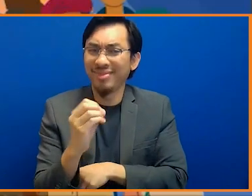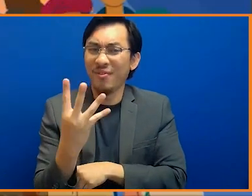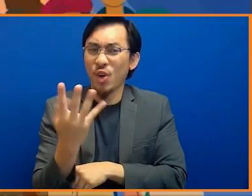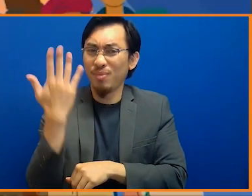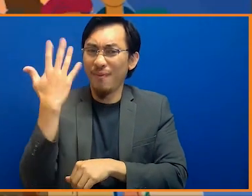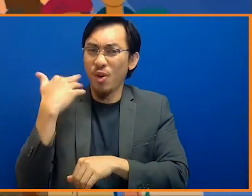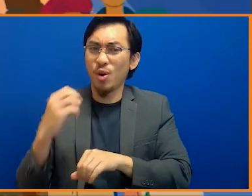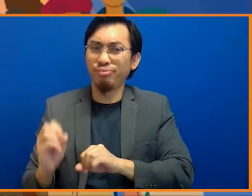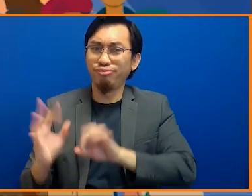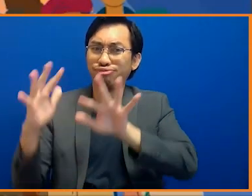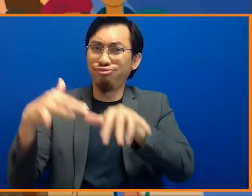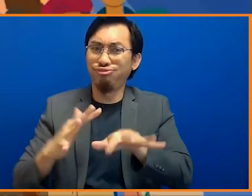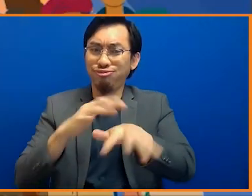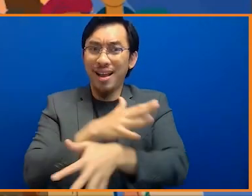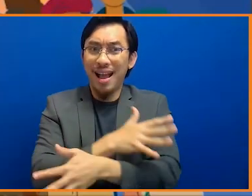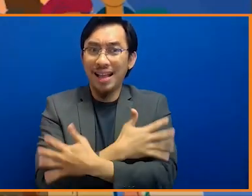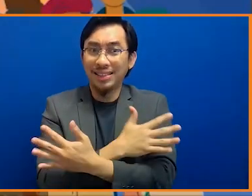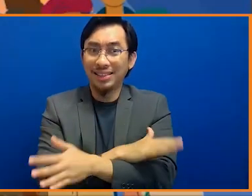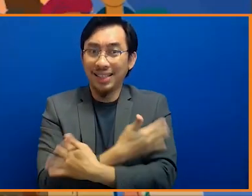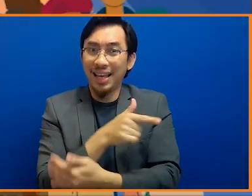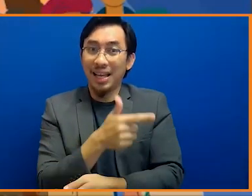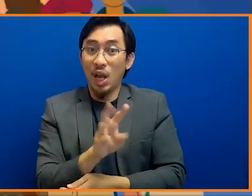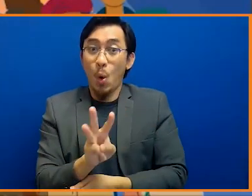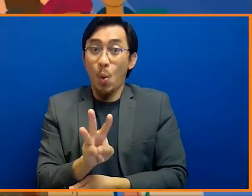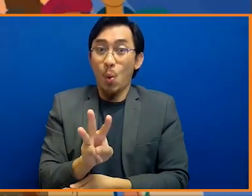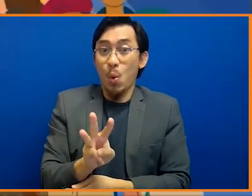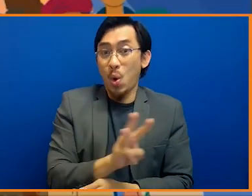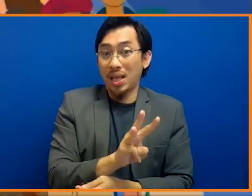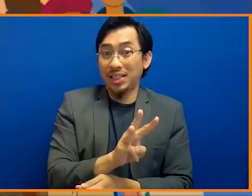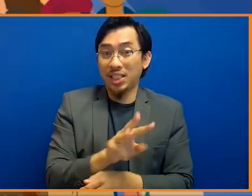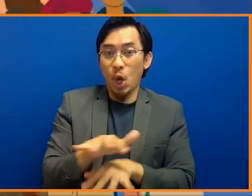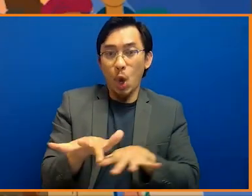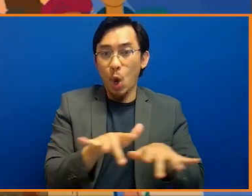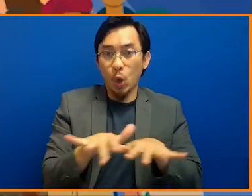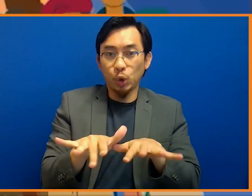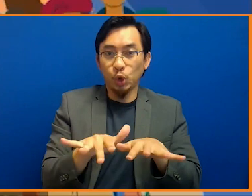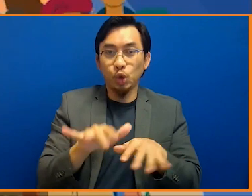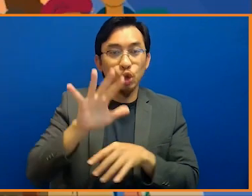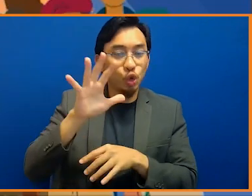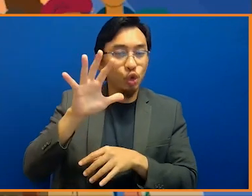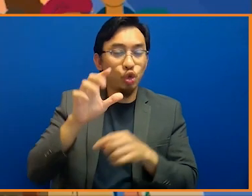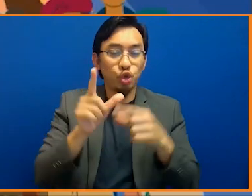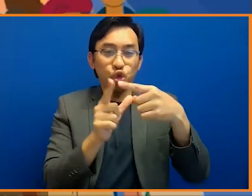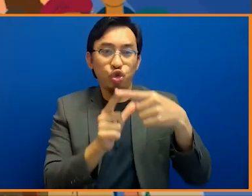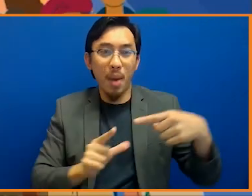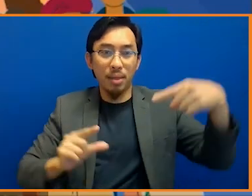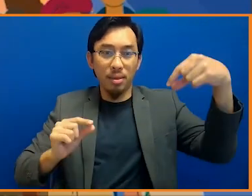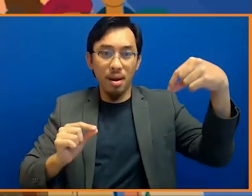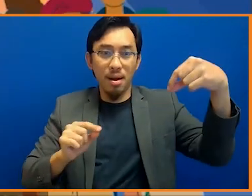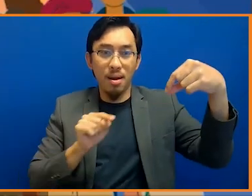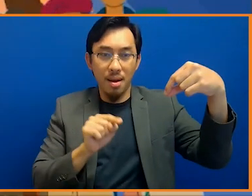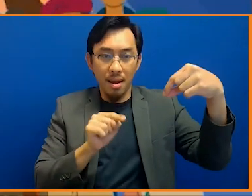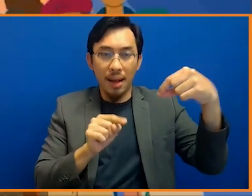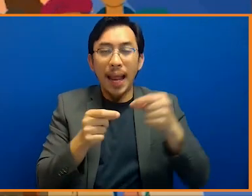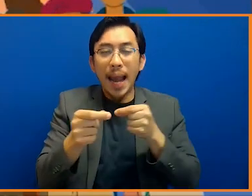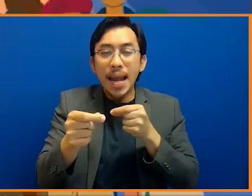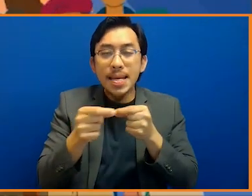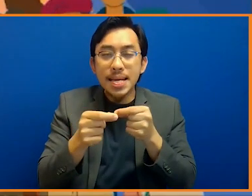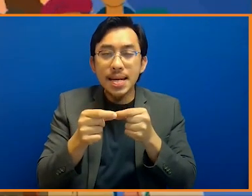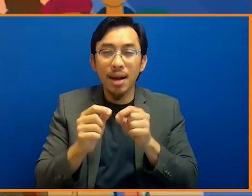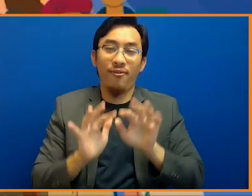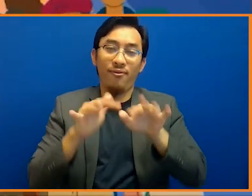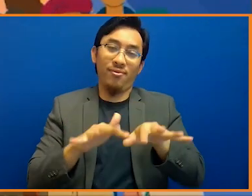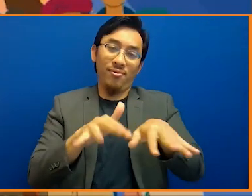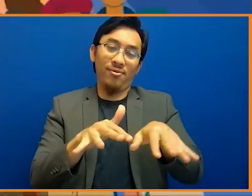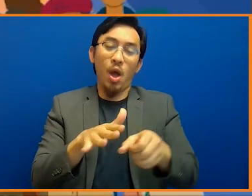tsunami for the area in Aceh or along the western coast of Sumatra is called it as near field tsunami or